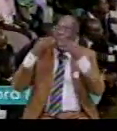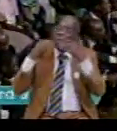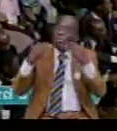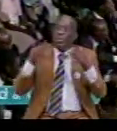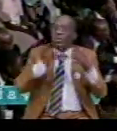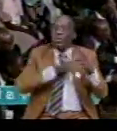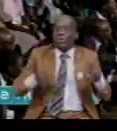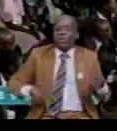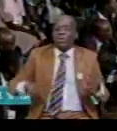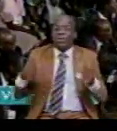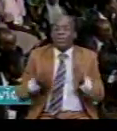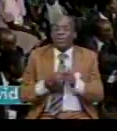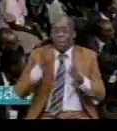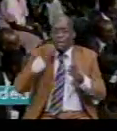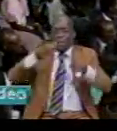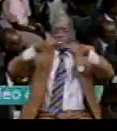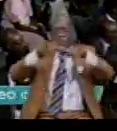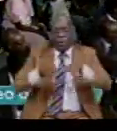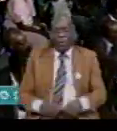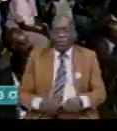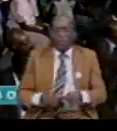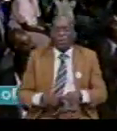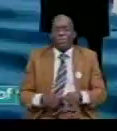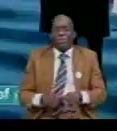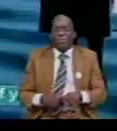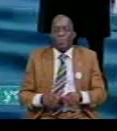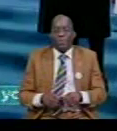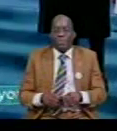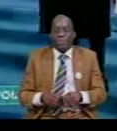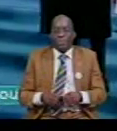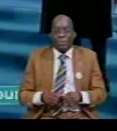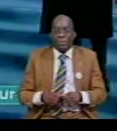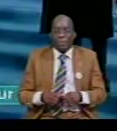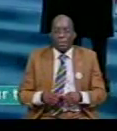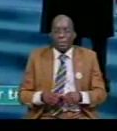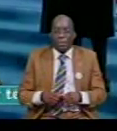permanent ah emi in to be